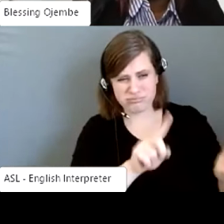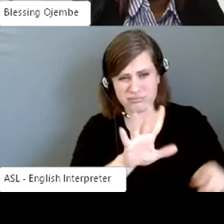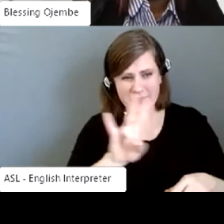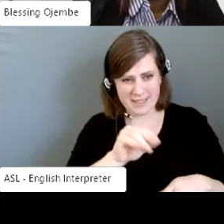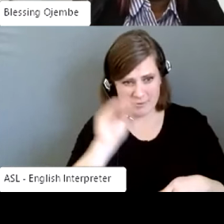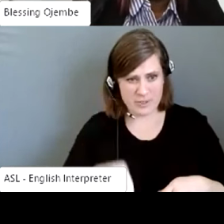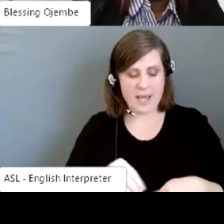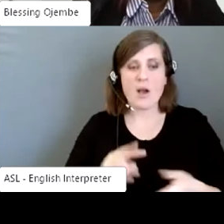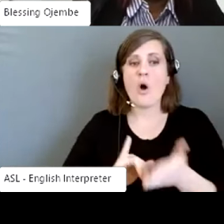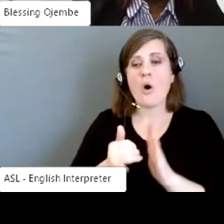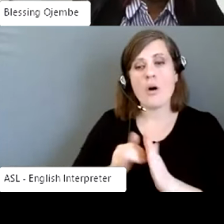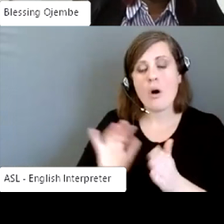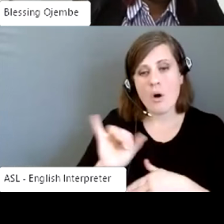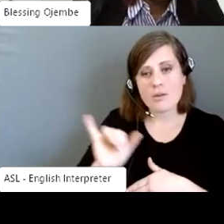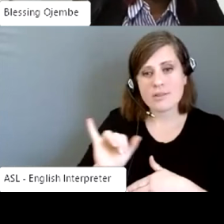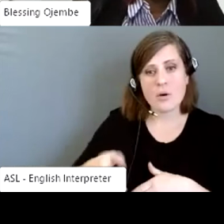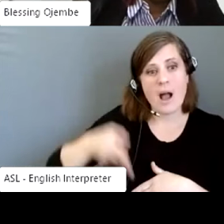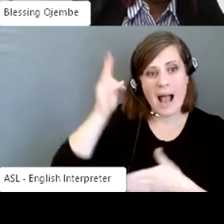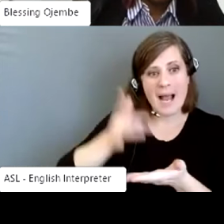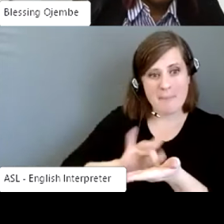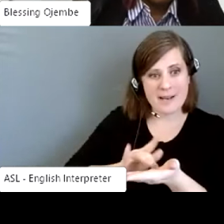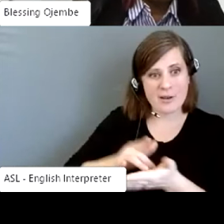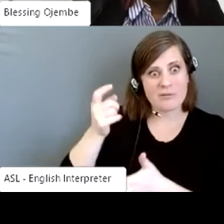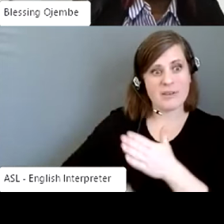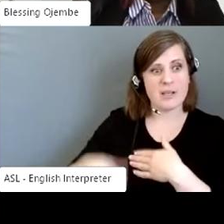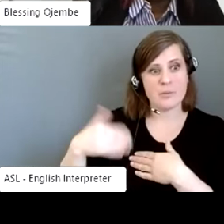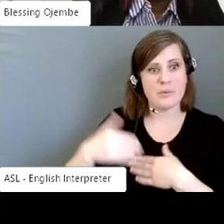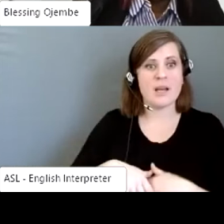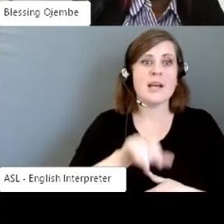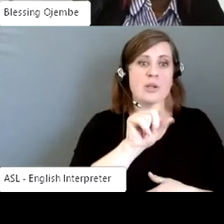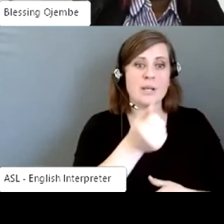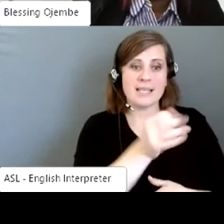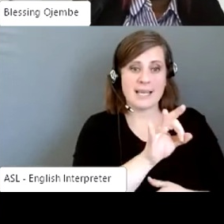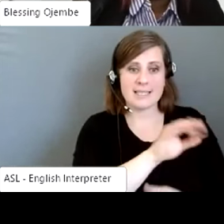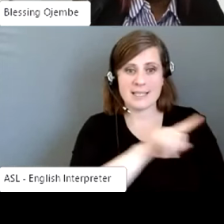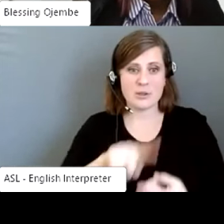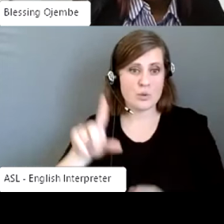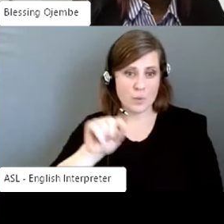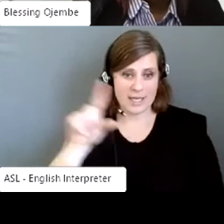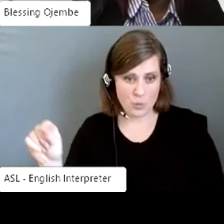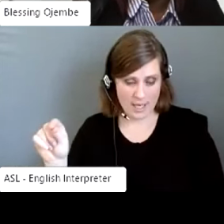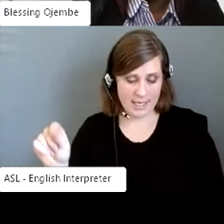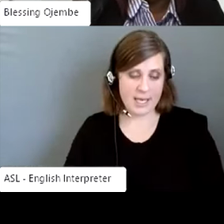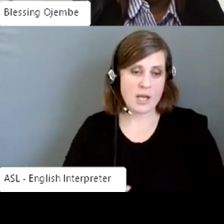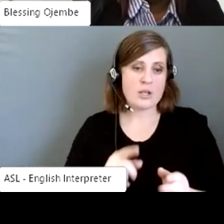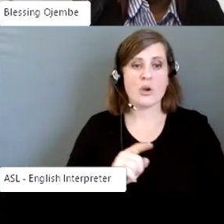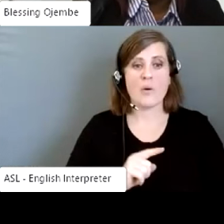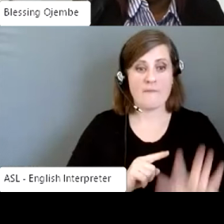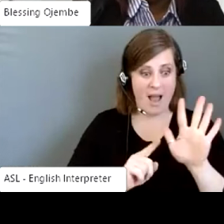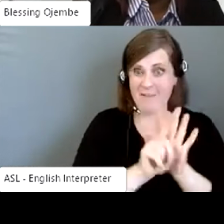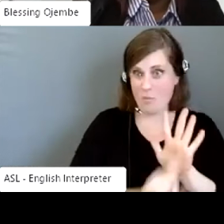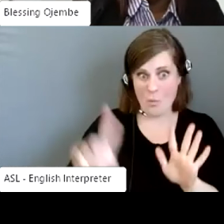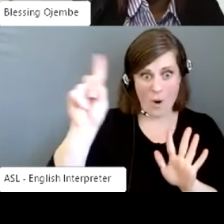medical costs. For example, between 2019 and 2020, it was reported that 1 in 5 seniors in